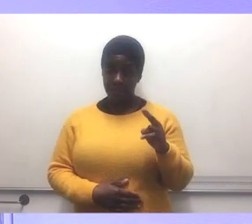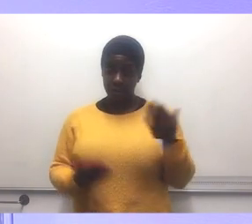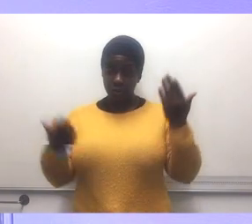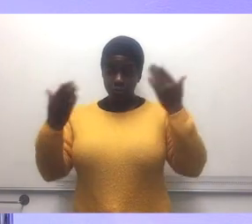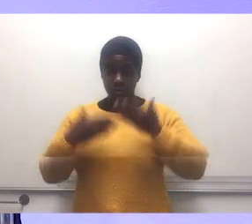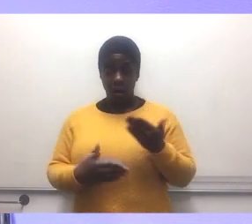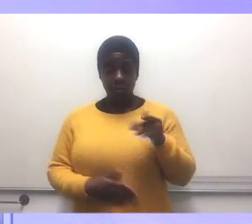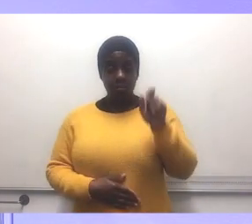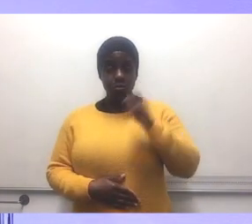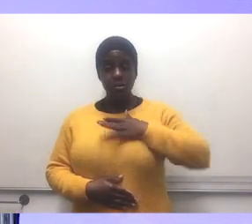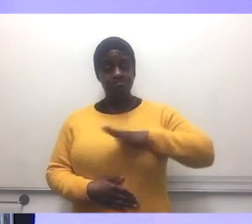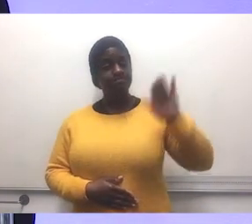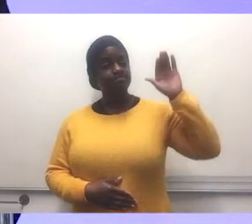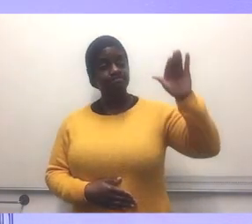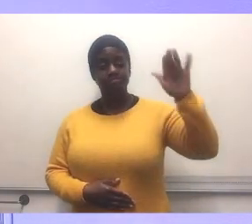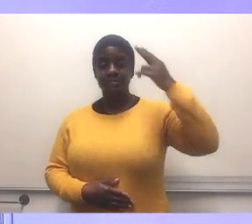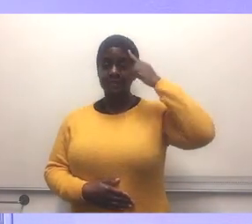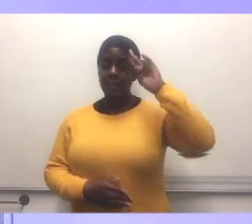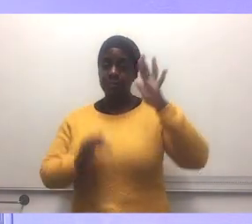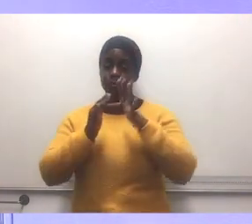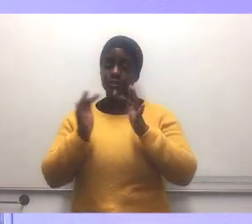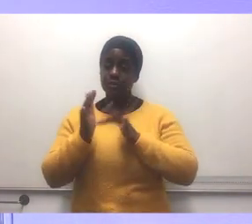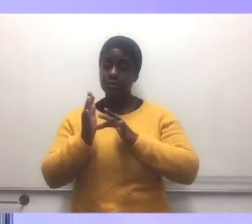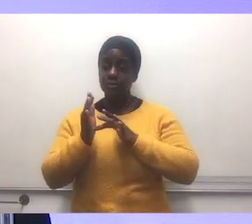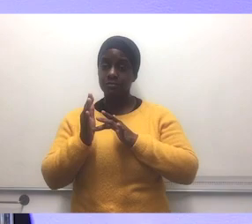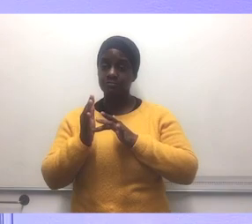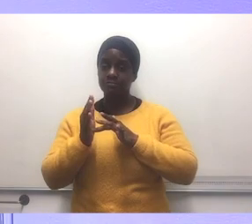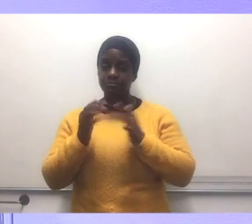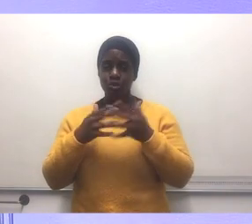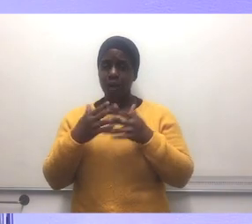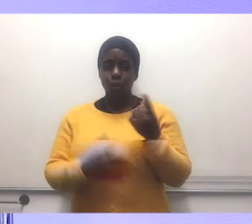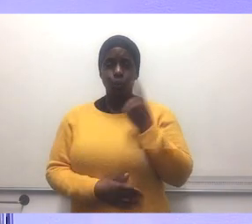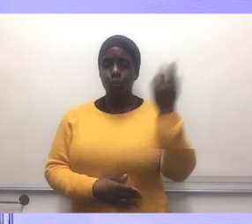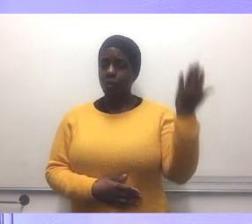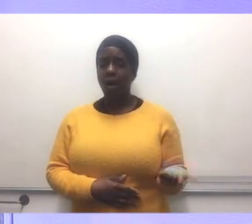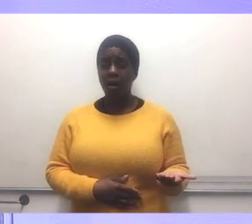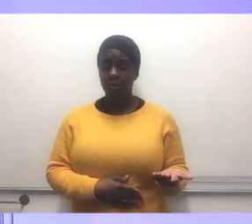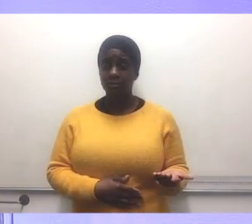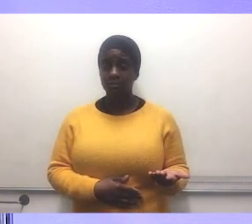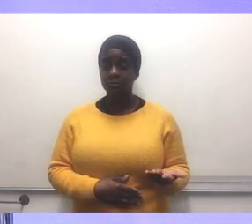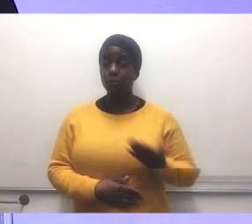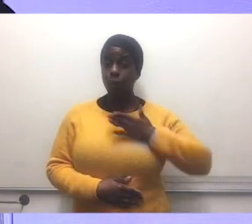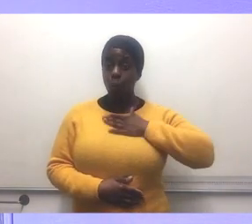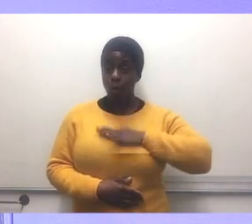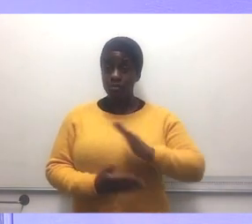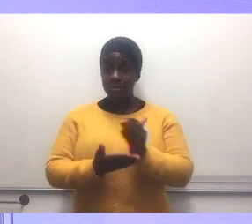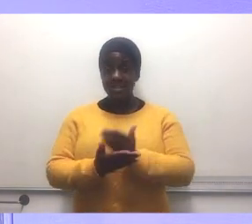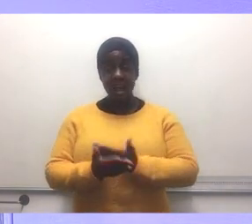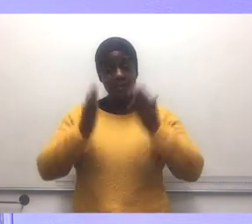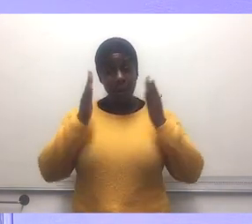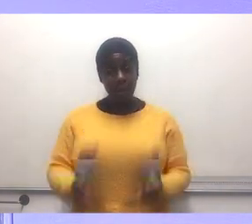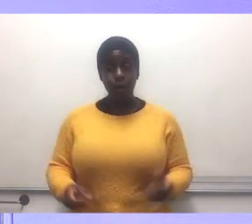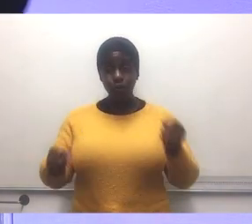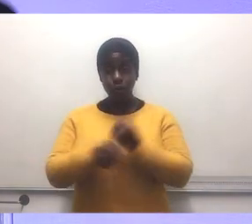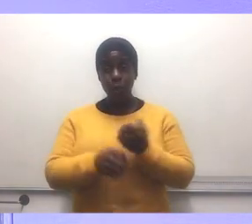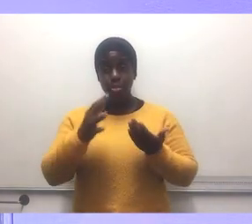needs to call on the name of Jesus. It doesn't matter who you are. If you ought to be saved, you must do it